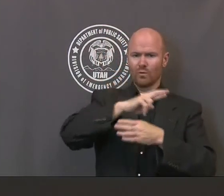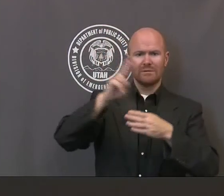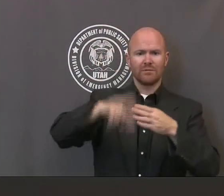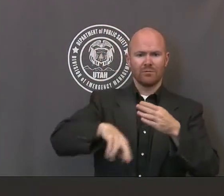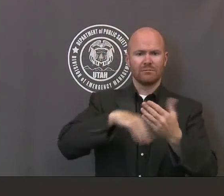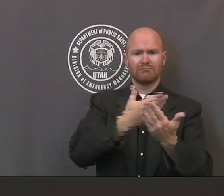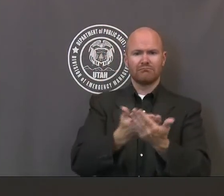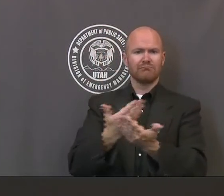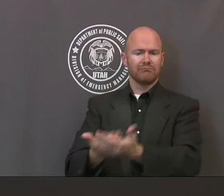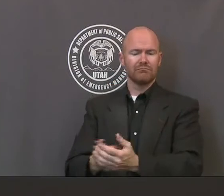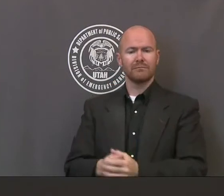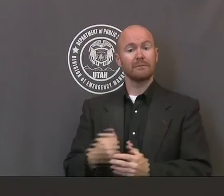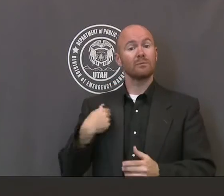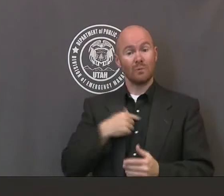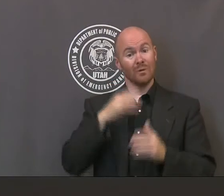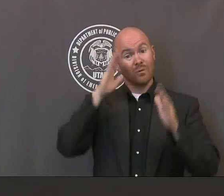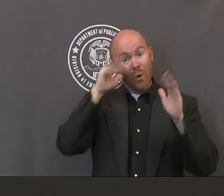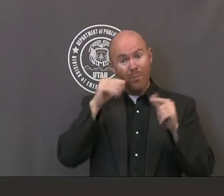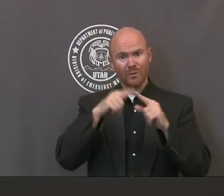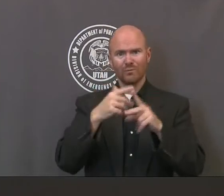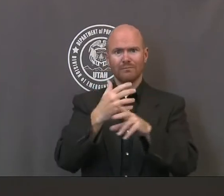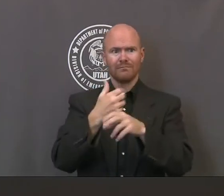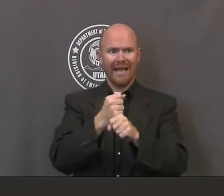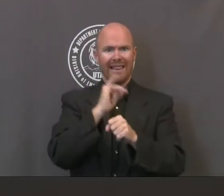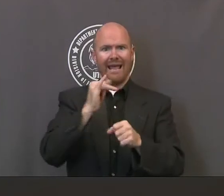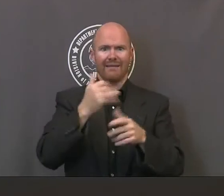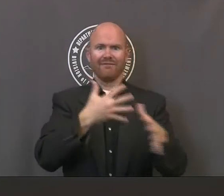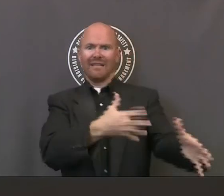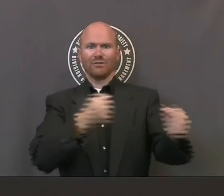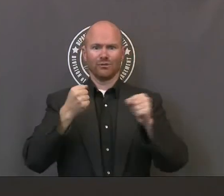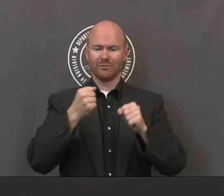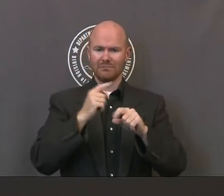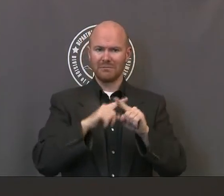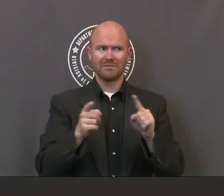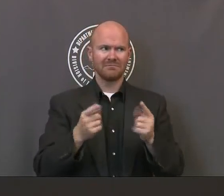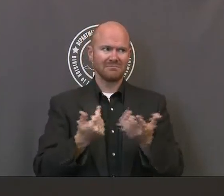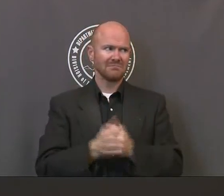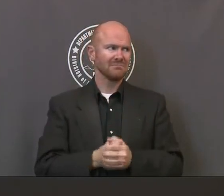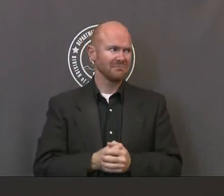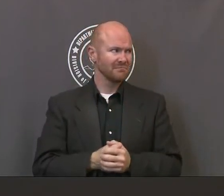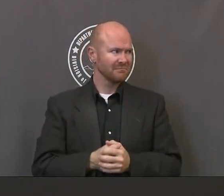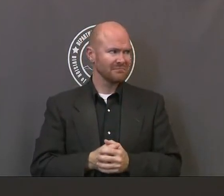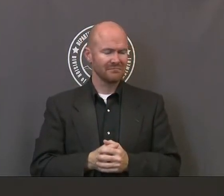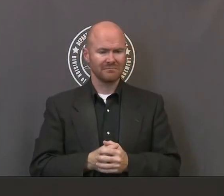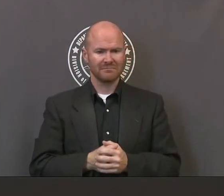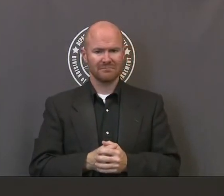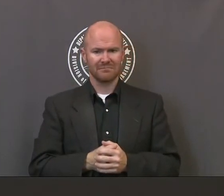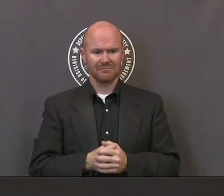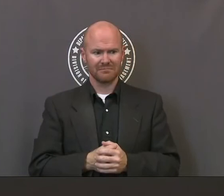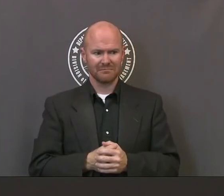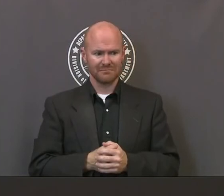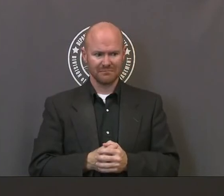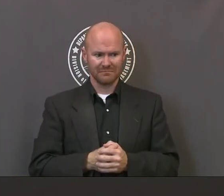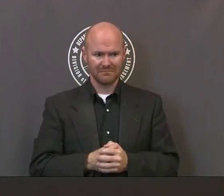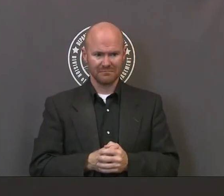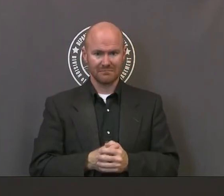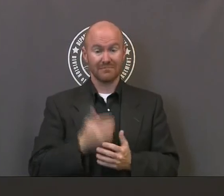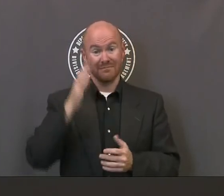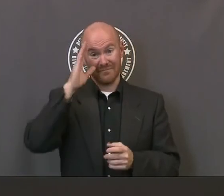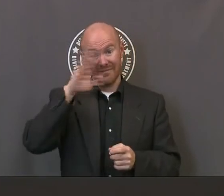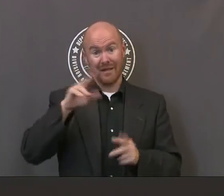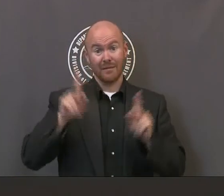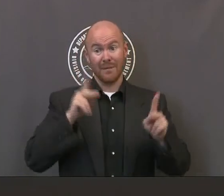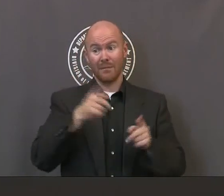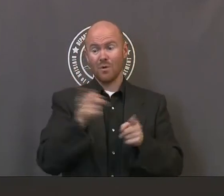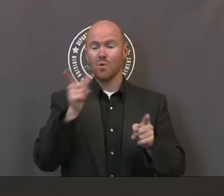be faster, and it's something we're working with all of our partners to achieve. Okay, thank you. And then these people who are waiting